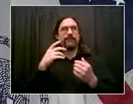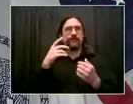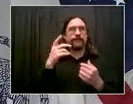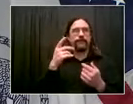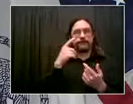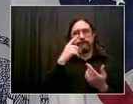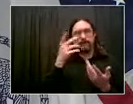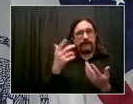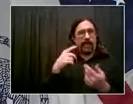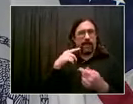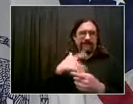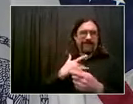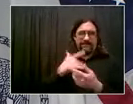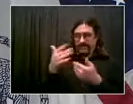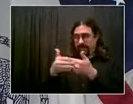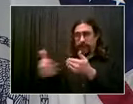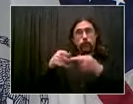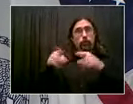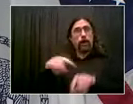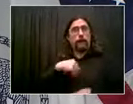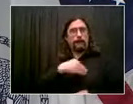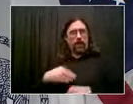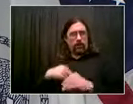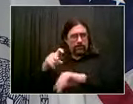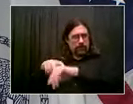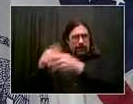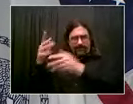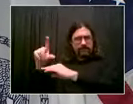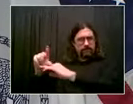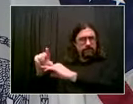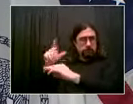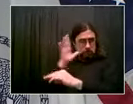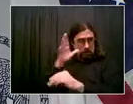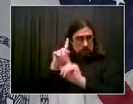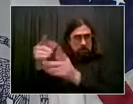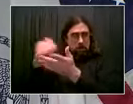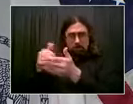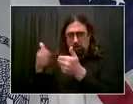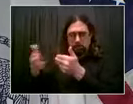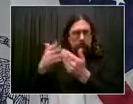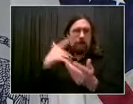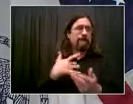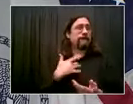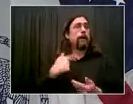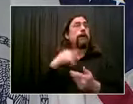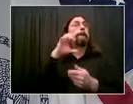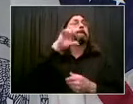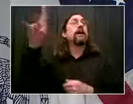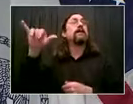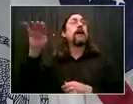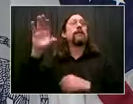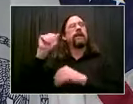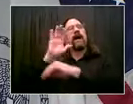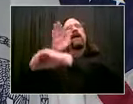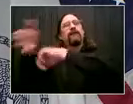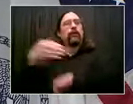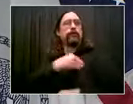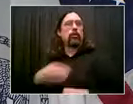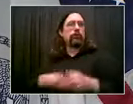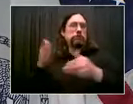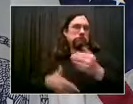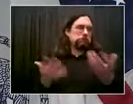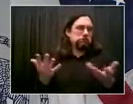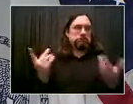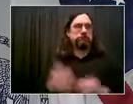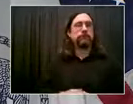Good morning, Mr. Mayor. Thank you so much for coming to Borough Park yesterday and for your words that show that you're an ally by speaking out against anti-Semitic